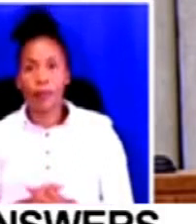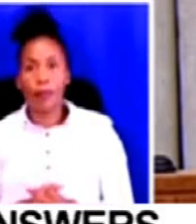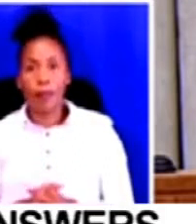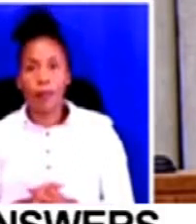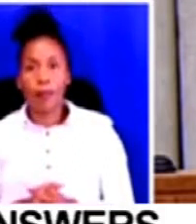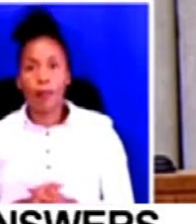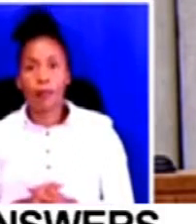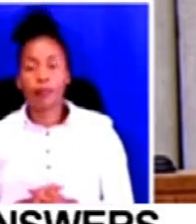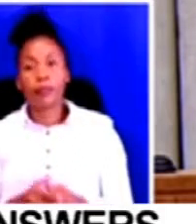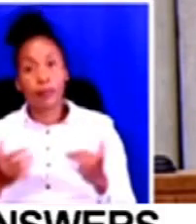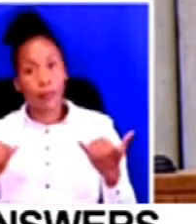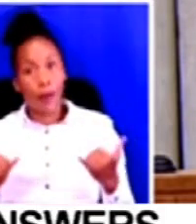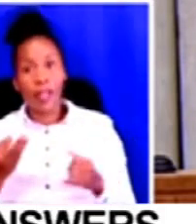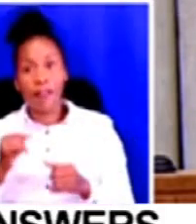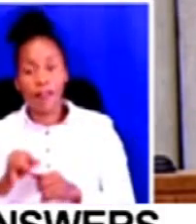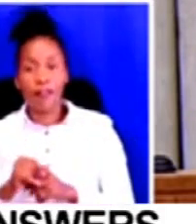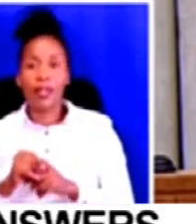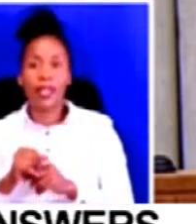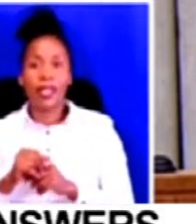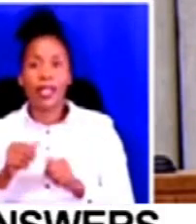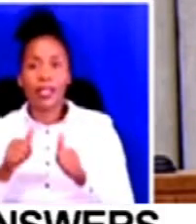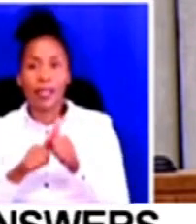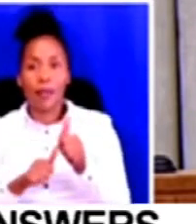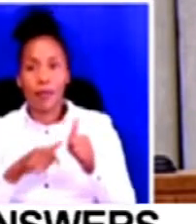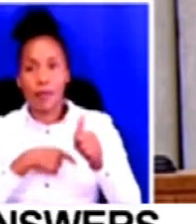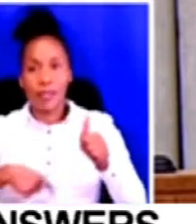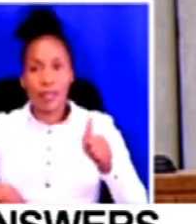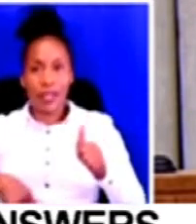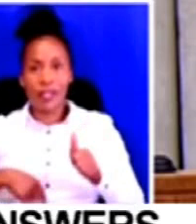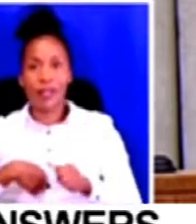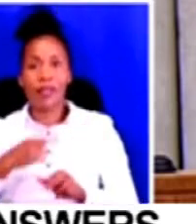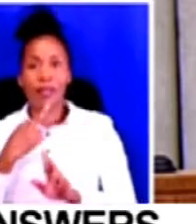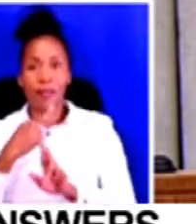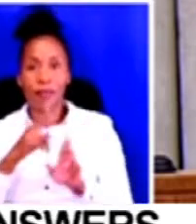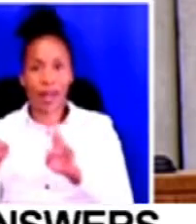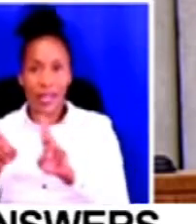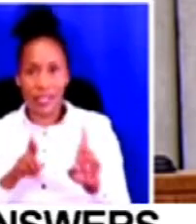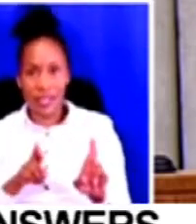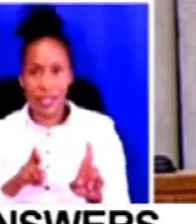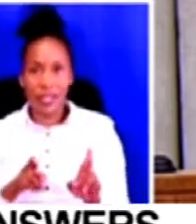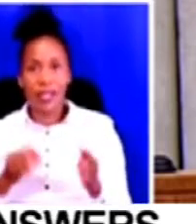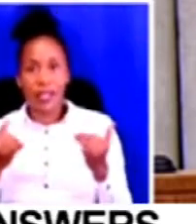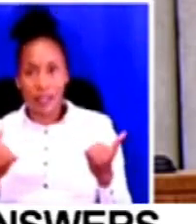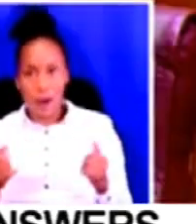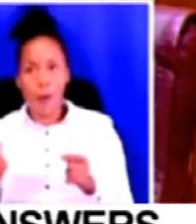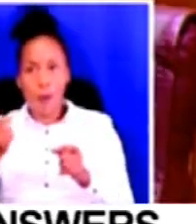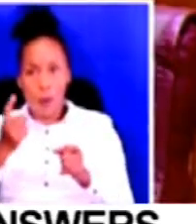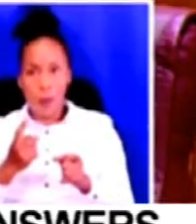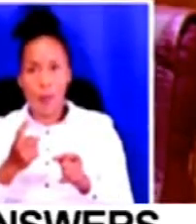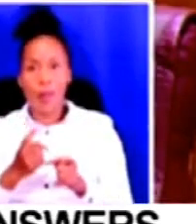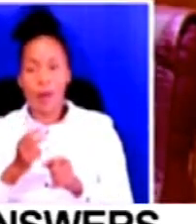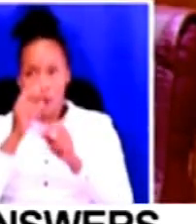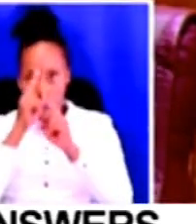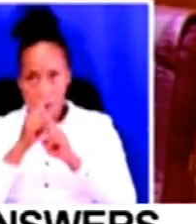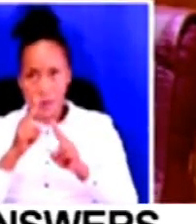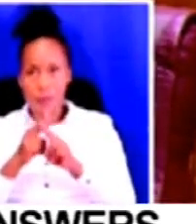Deputy President is ready and connected, we will now call on the Honorable Deputy President